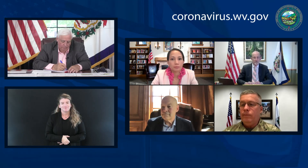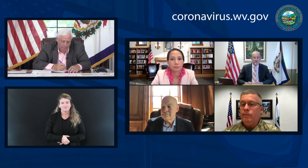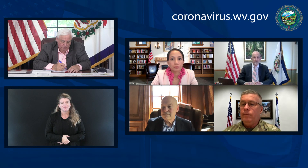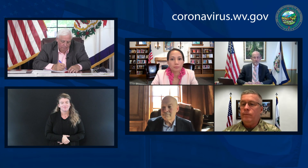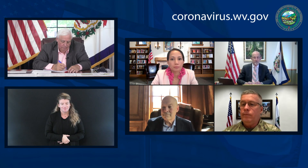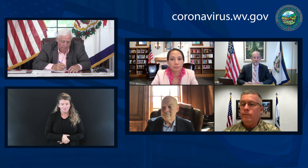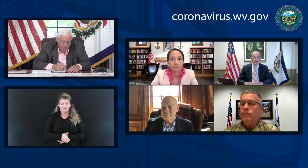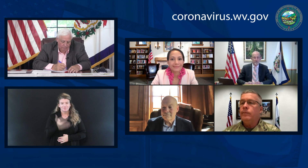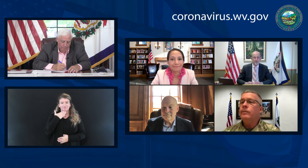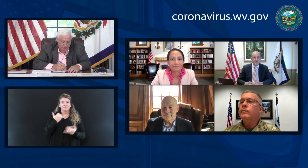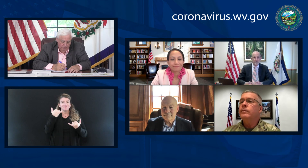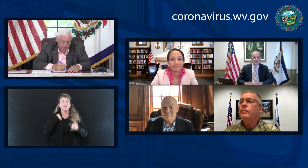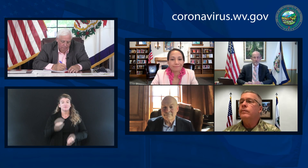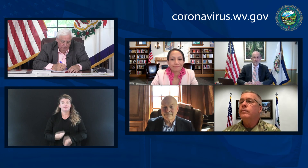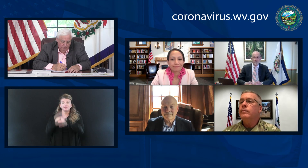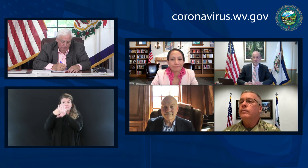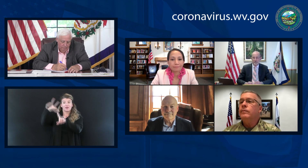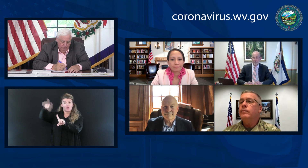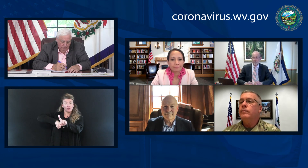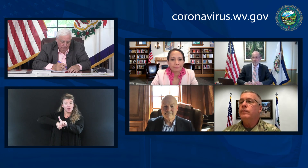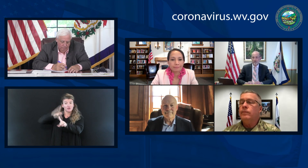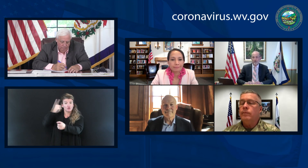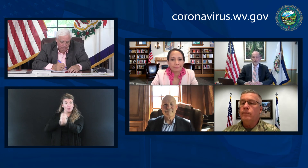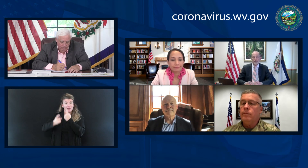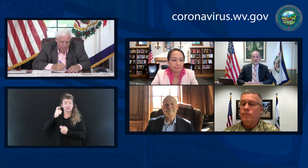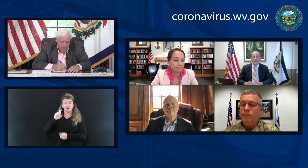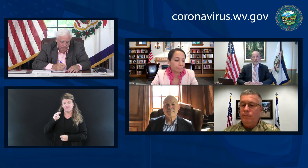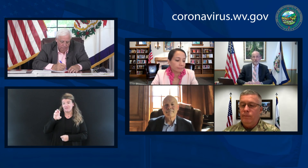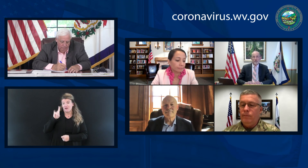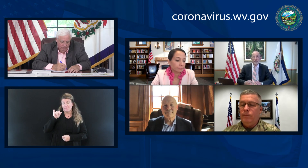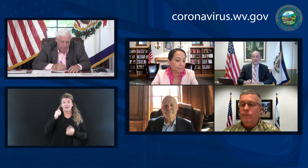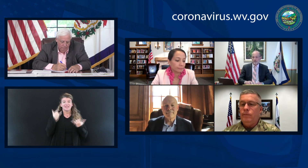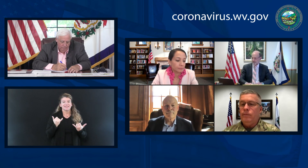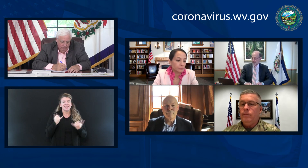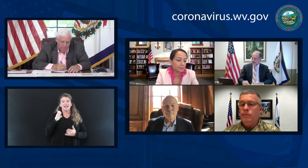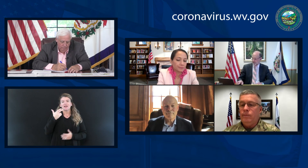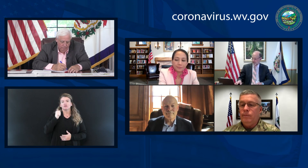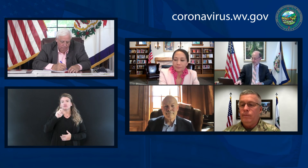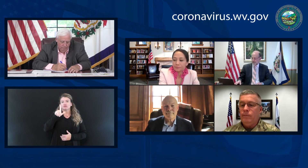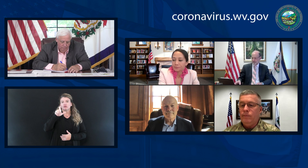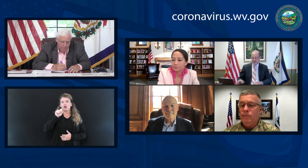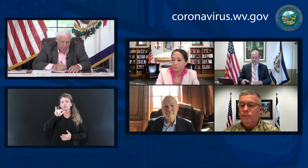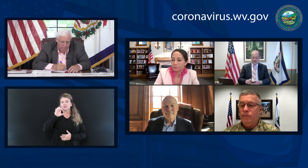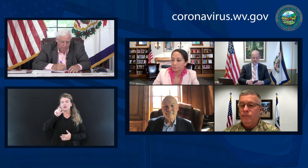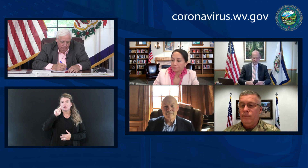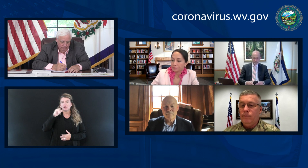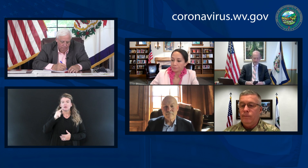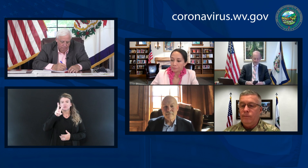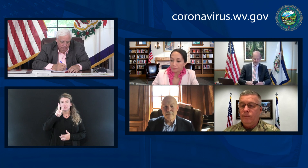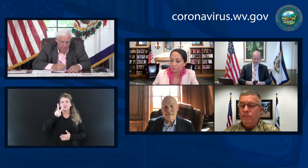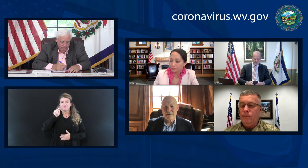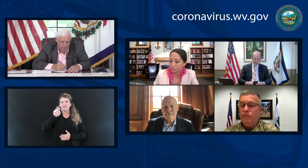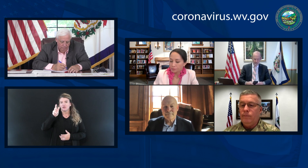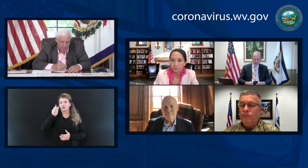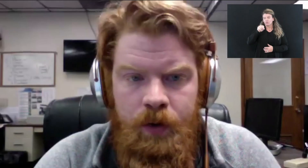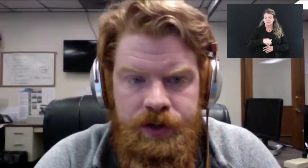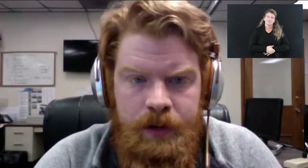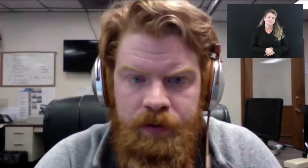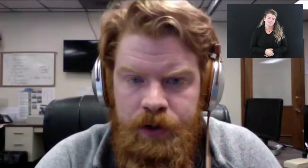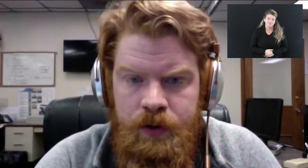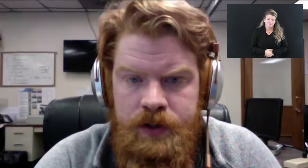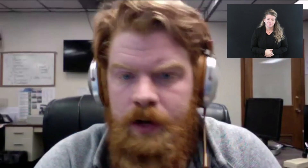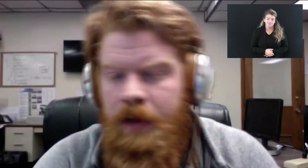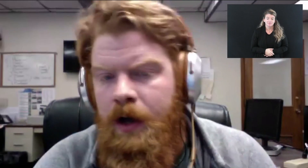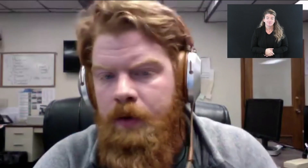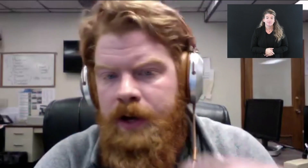you, Secretary. We'll now go to questions from members of the media. The first today from Charles Young with WV News. Hi, this is Charles Young with